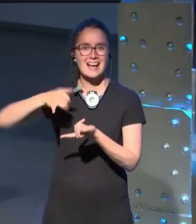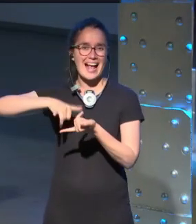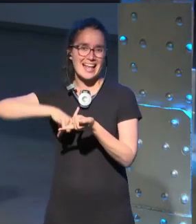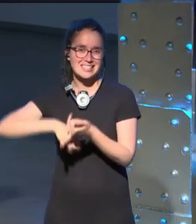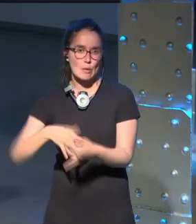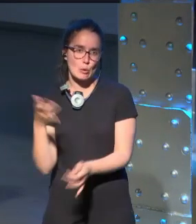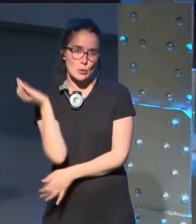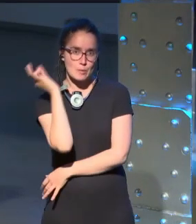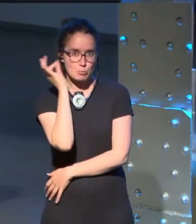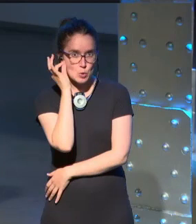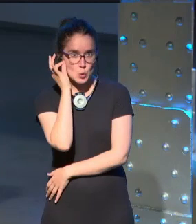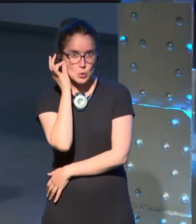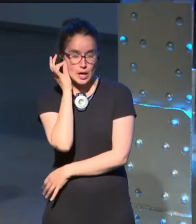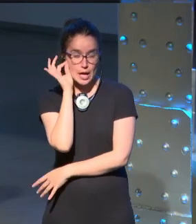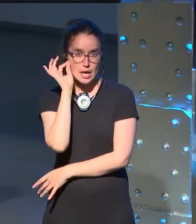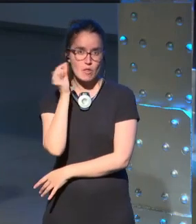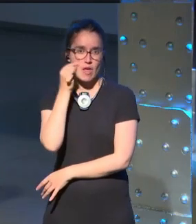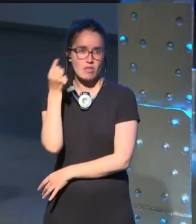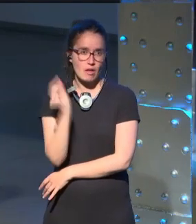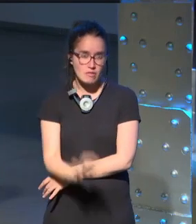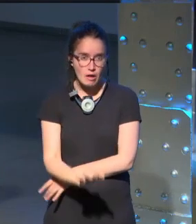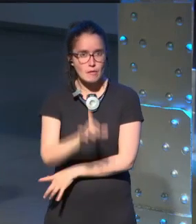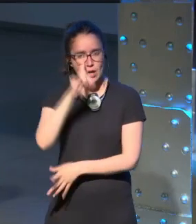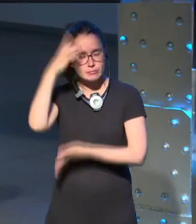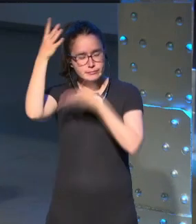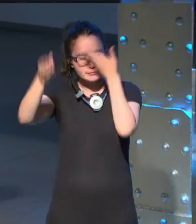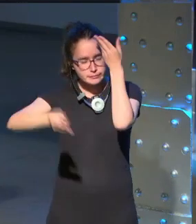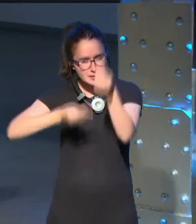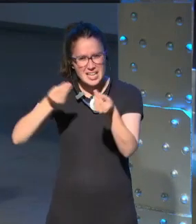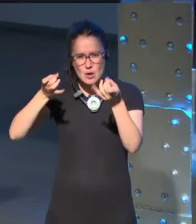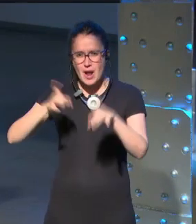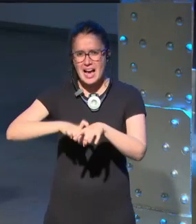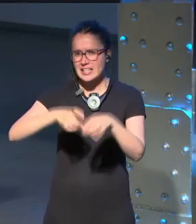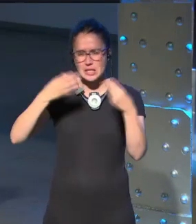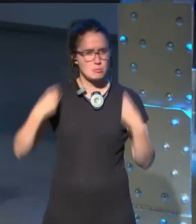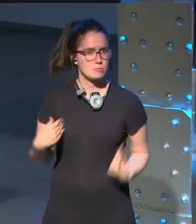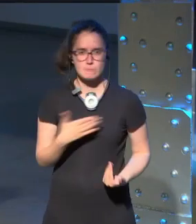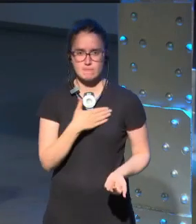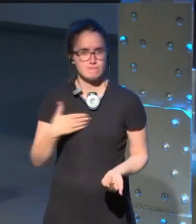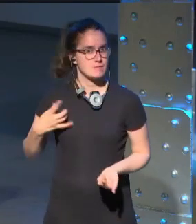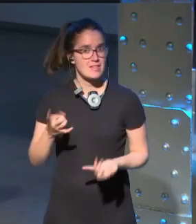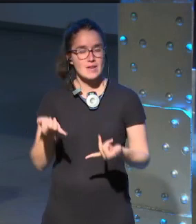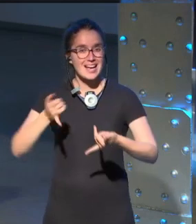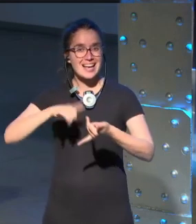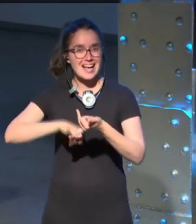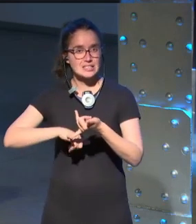rational detective. He's got to be married to someone where there's potential for conflict. So all right,